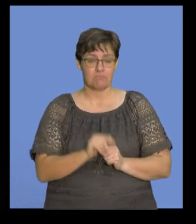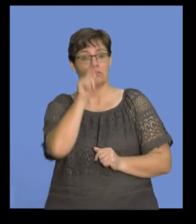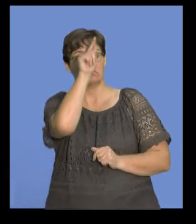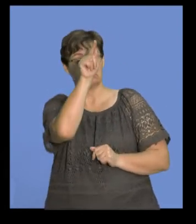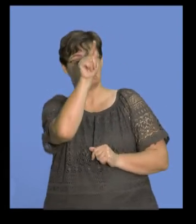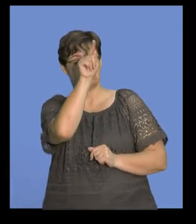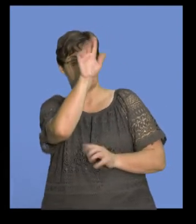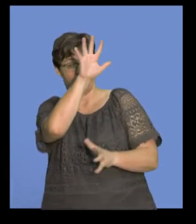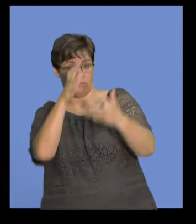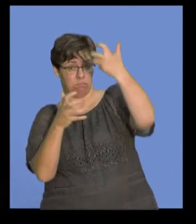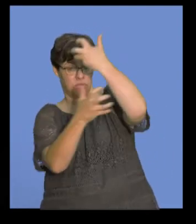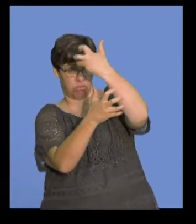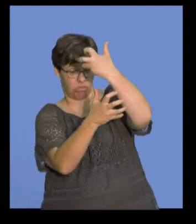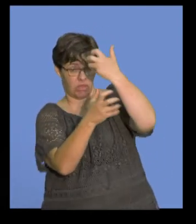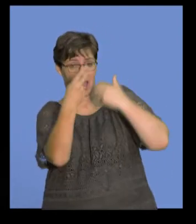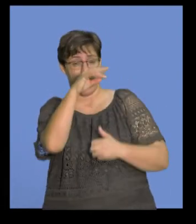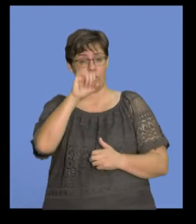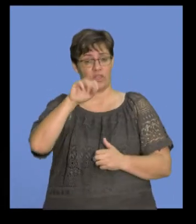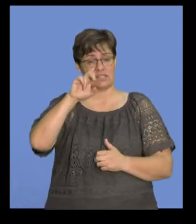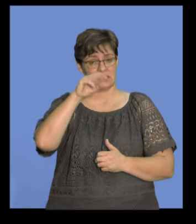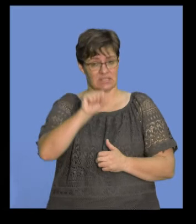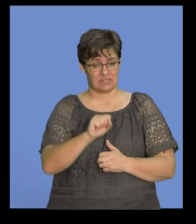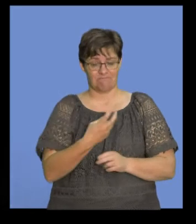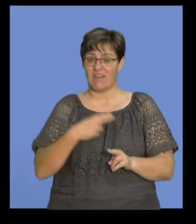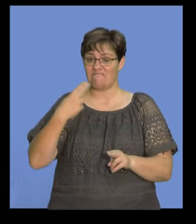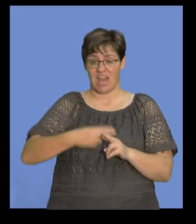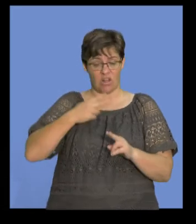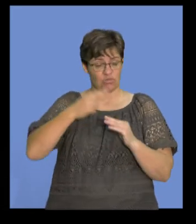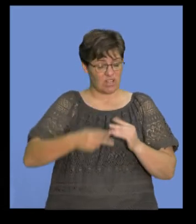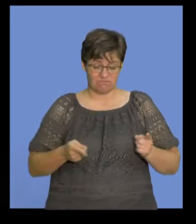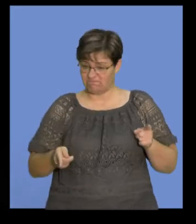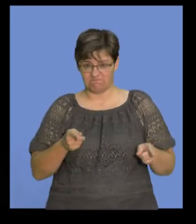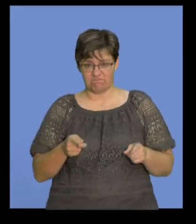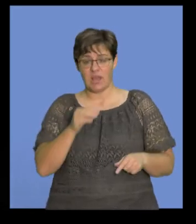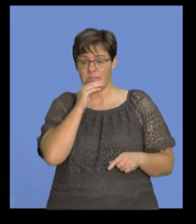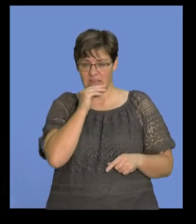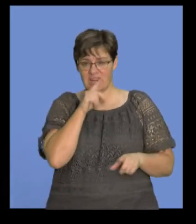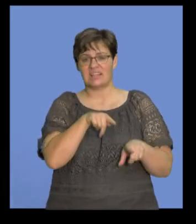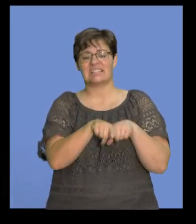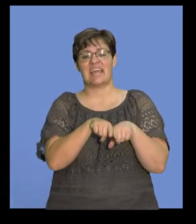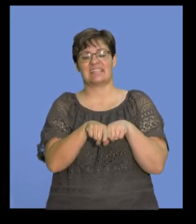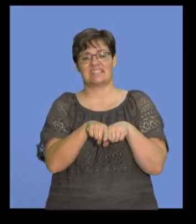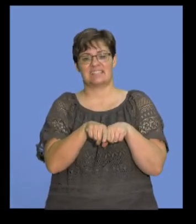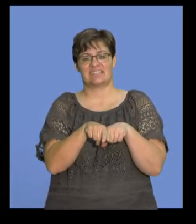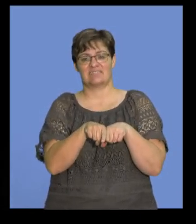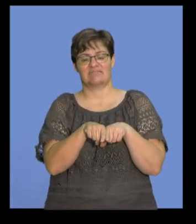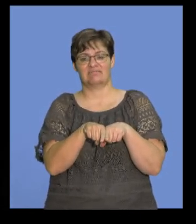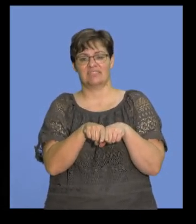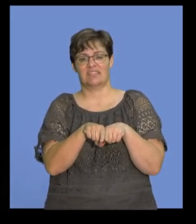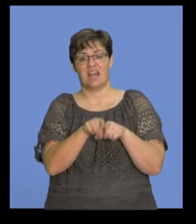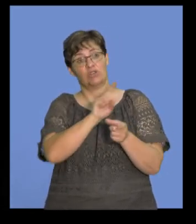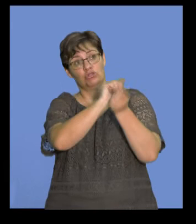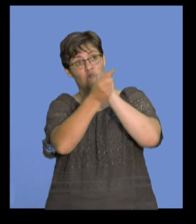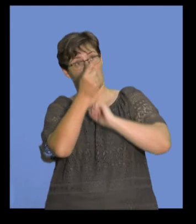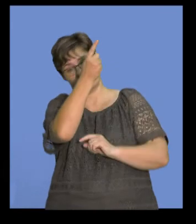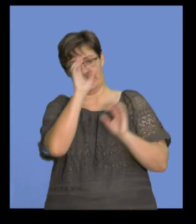original hypothesis does not match up with the final results, it means that your experiment did not